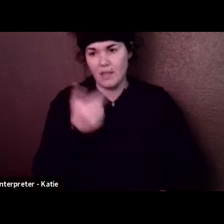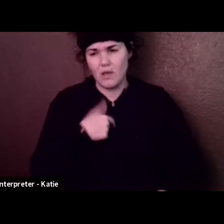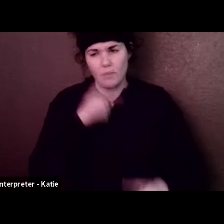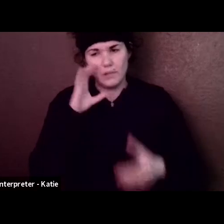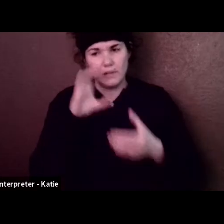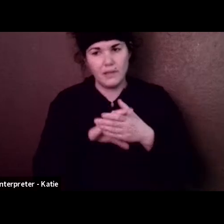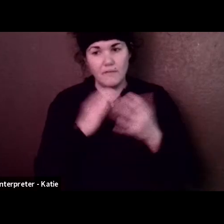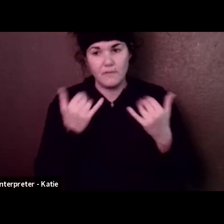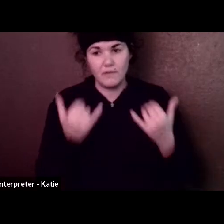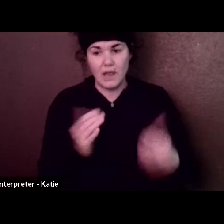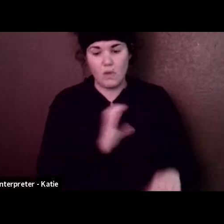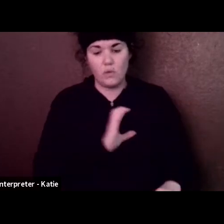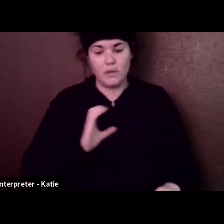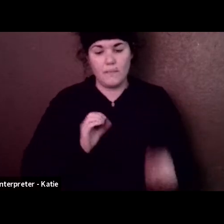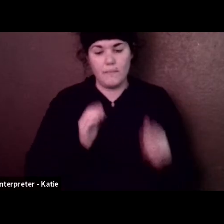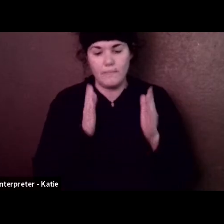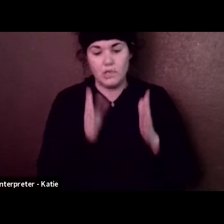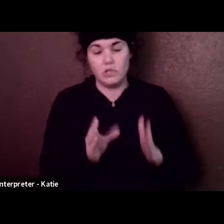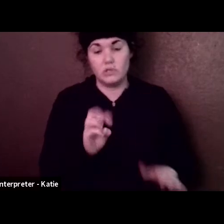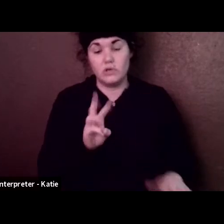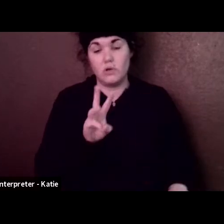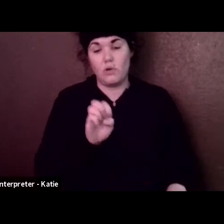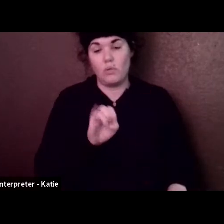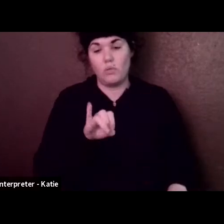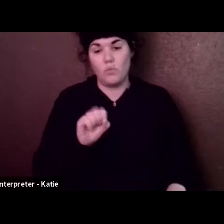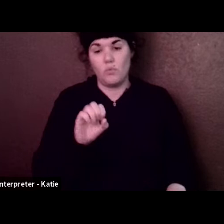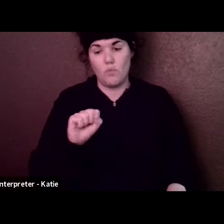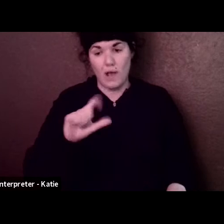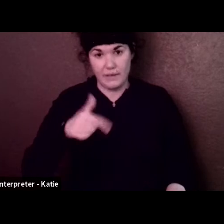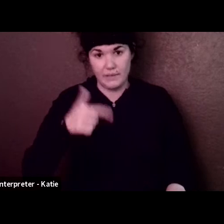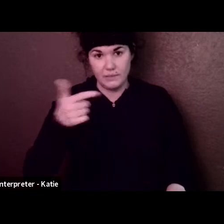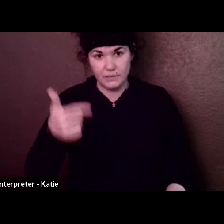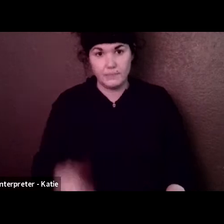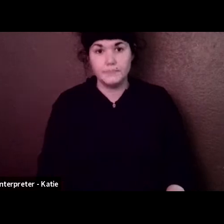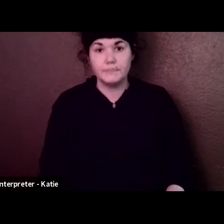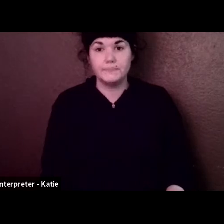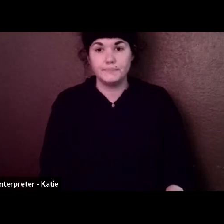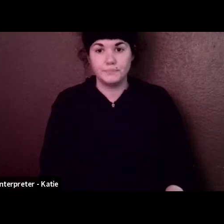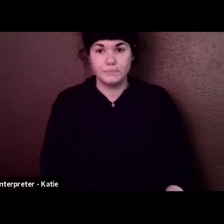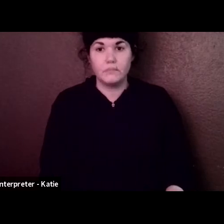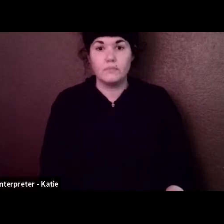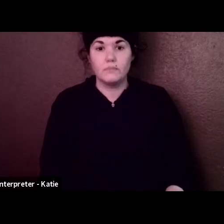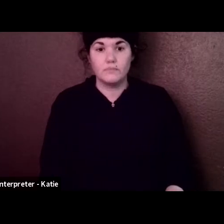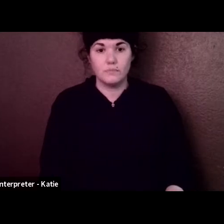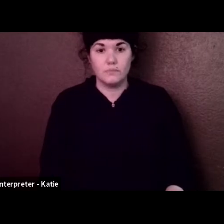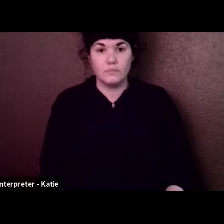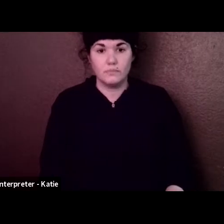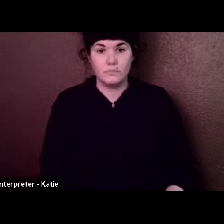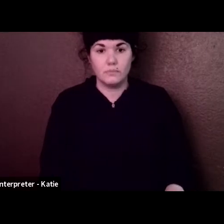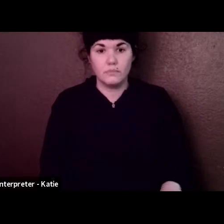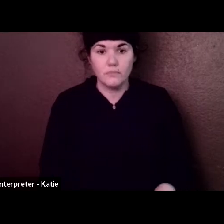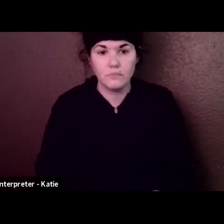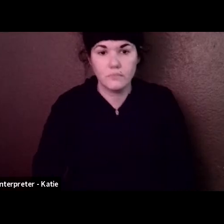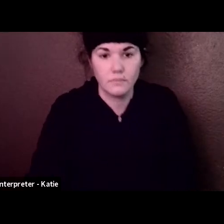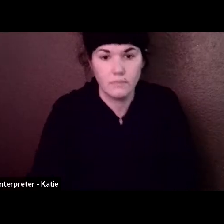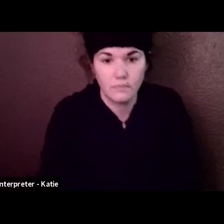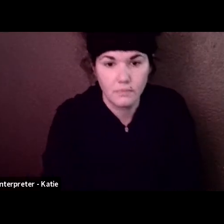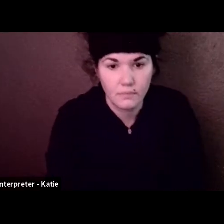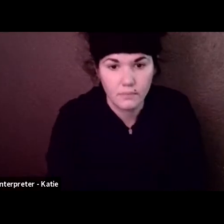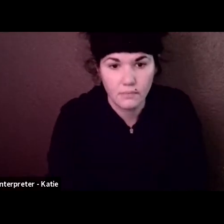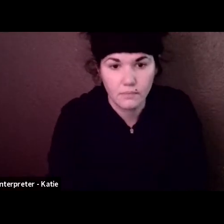moving on to commissioner weiss next so well after we get the review from mr gall it'll plan to floor over to